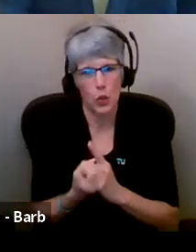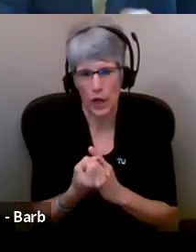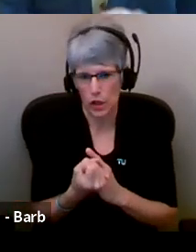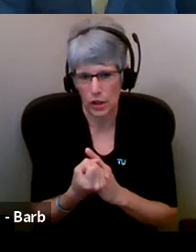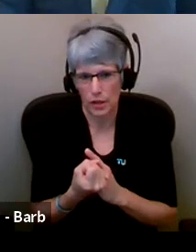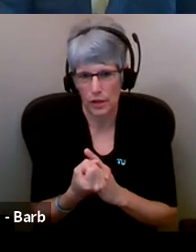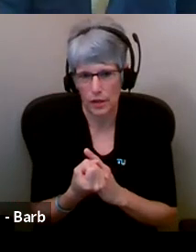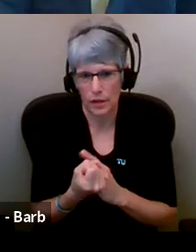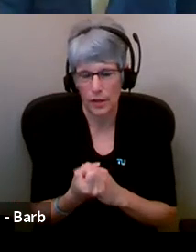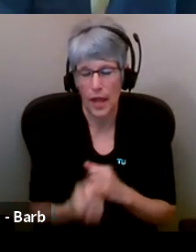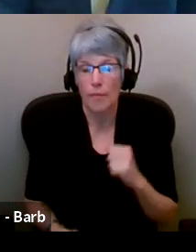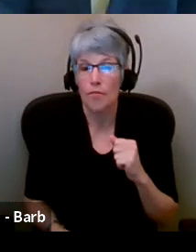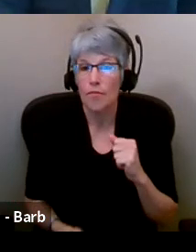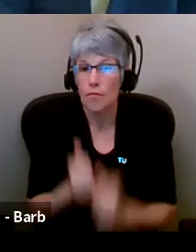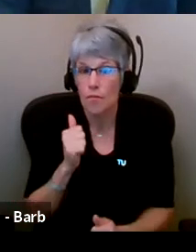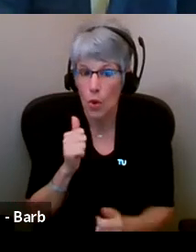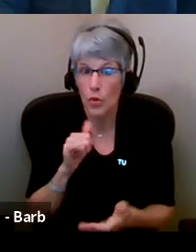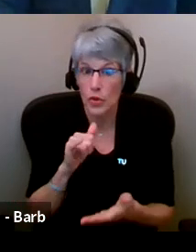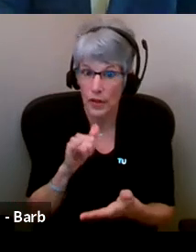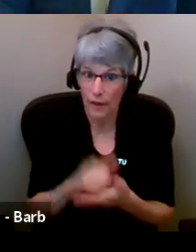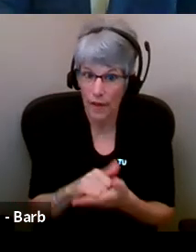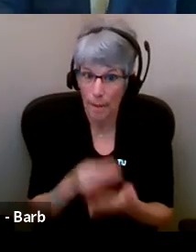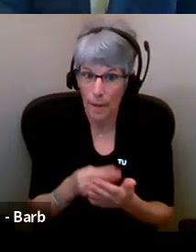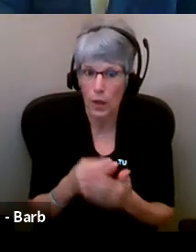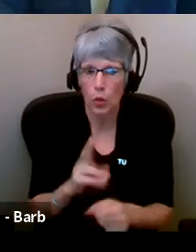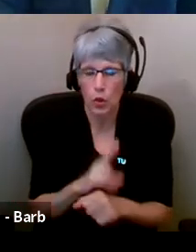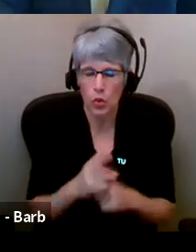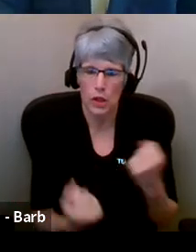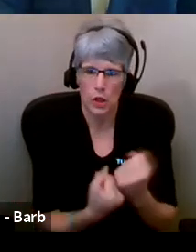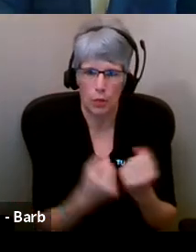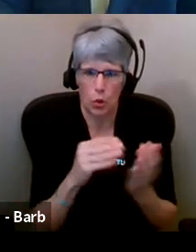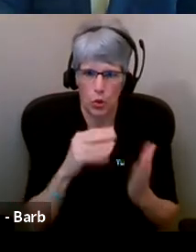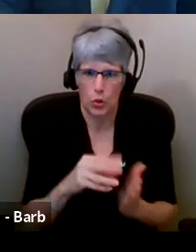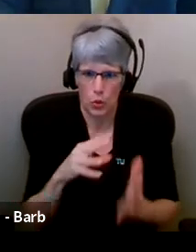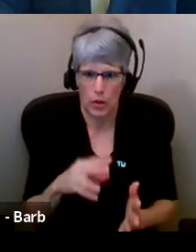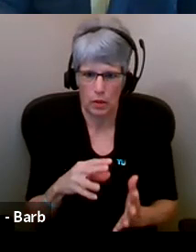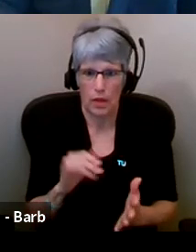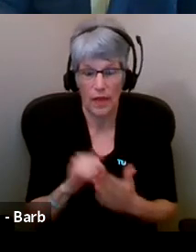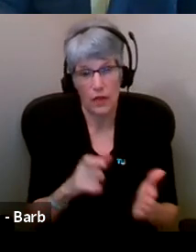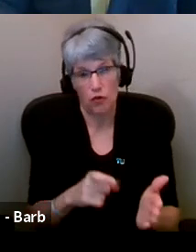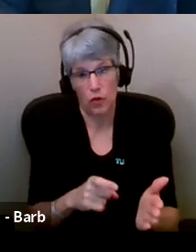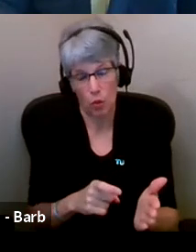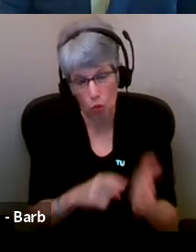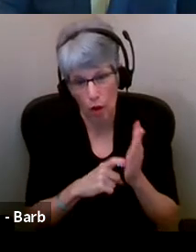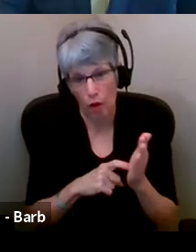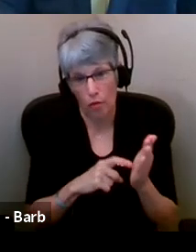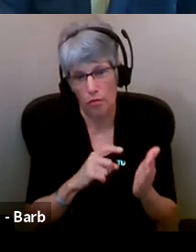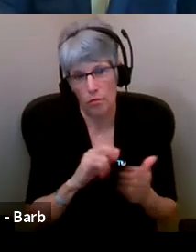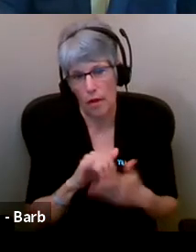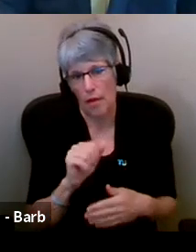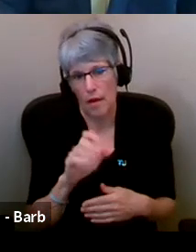vast majority of that we're using to be able to support the students, and that is required by the act themselves. So the fact that we